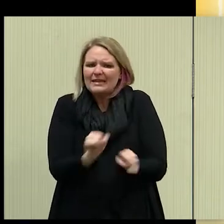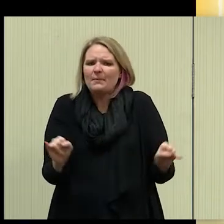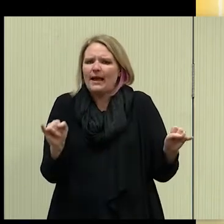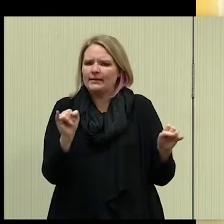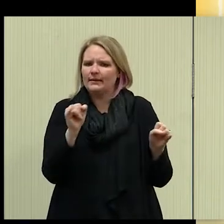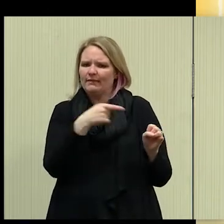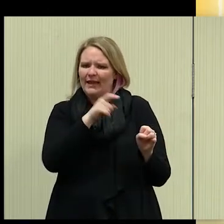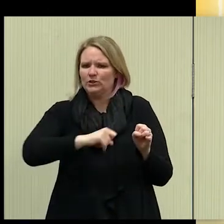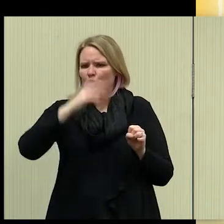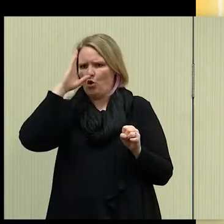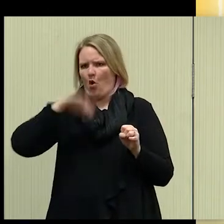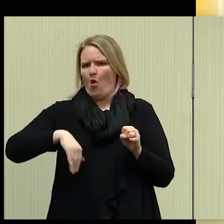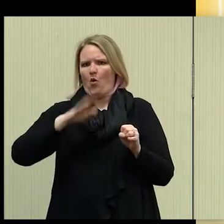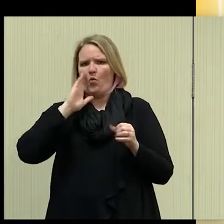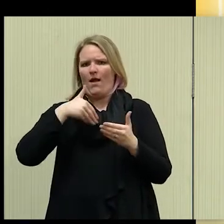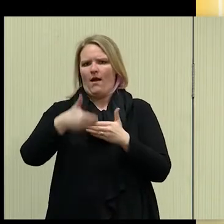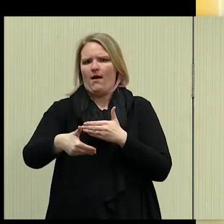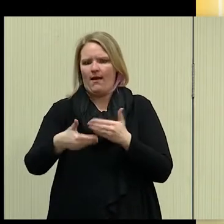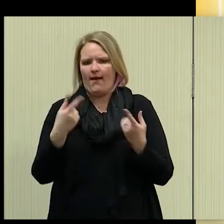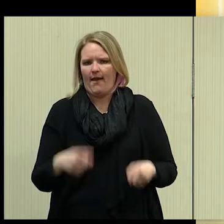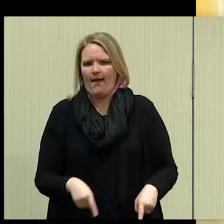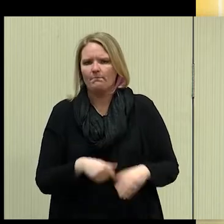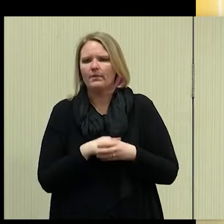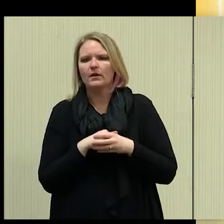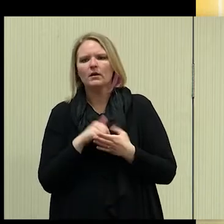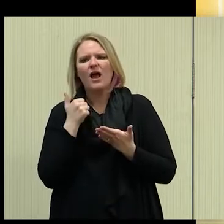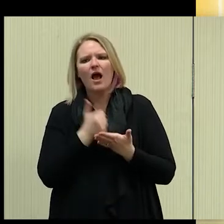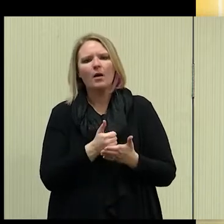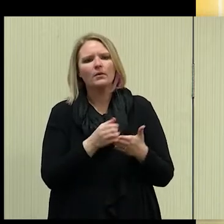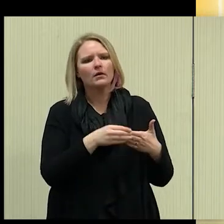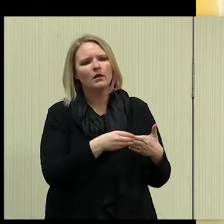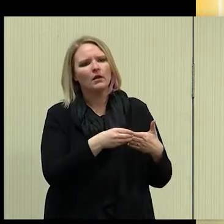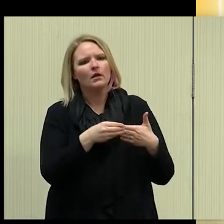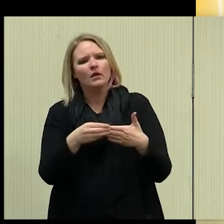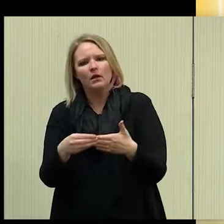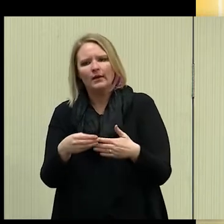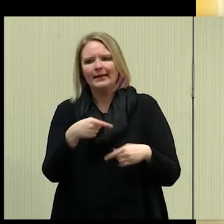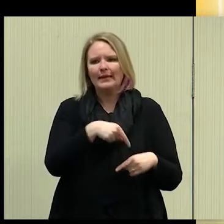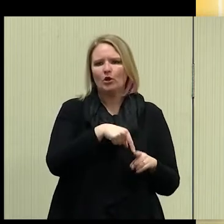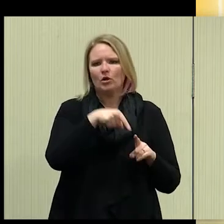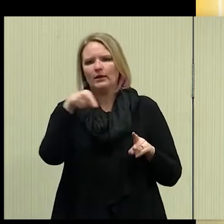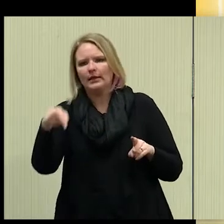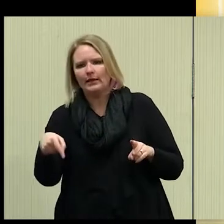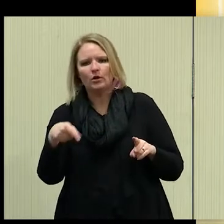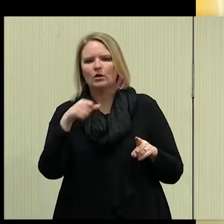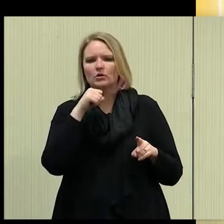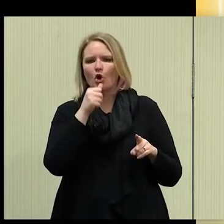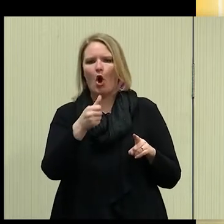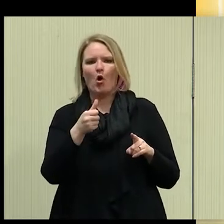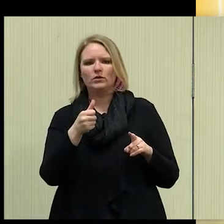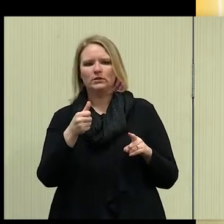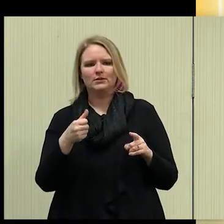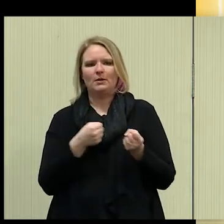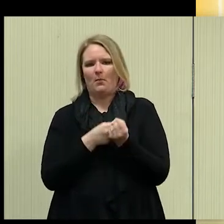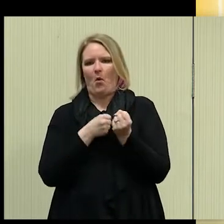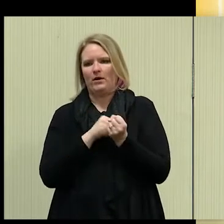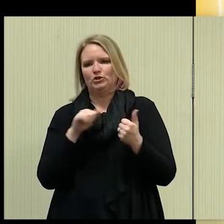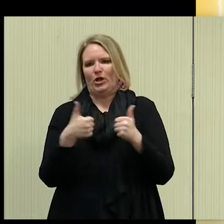what's coming next. And, of course, helping them, you know, move from one location to another without engaging in challenging